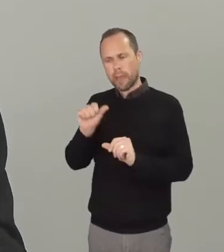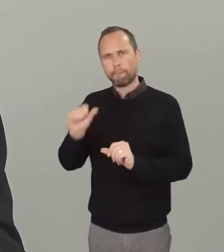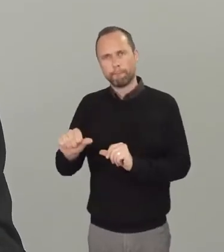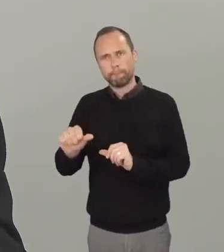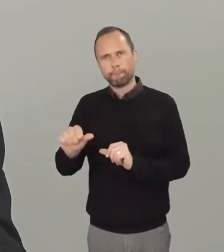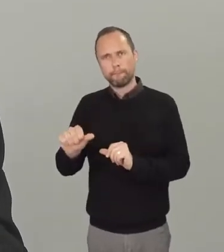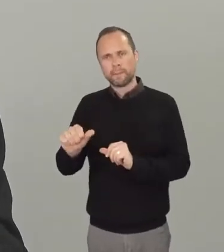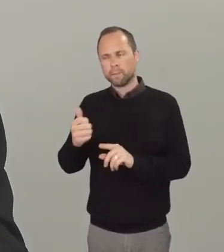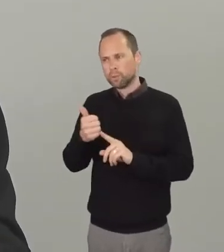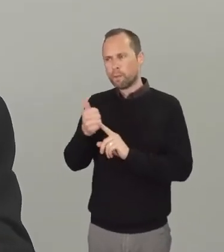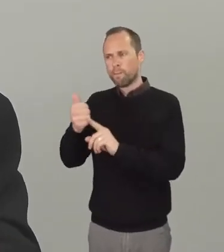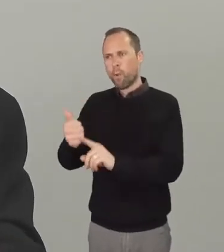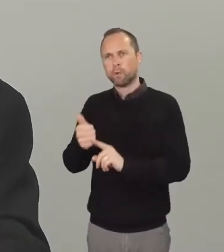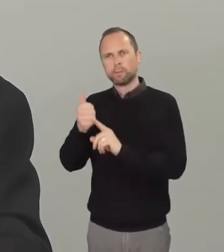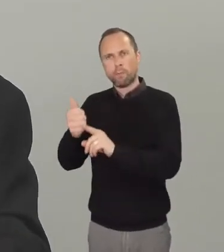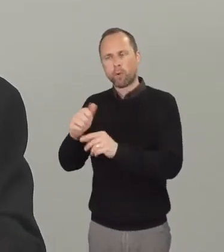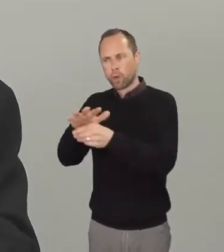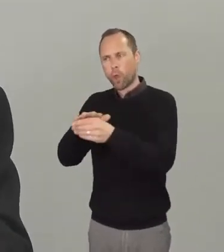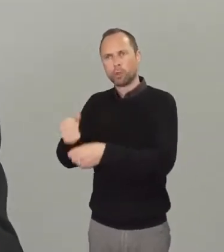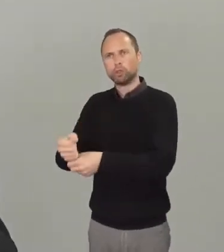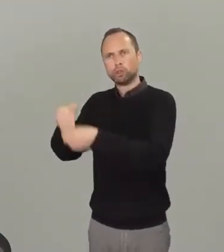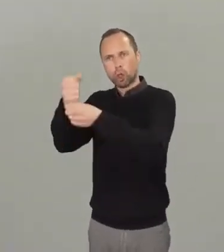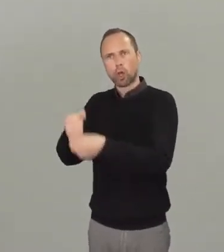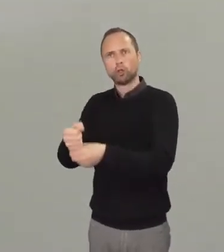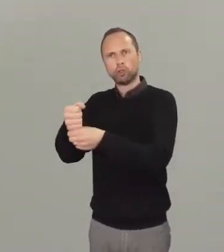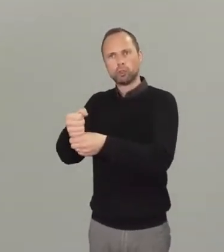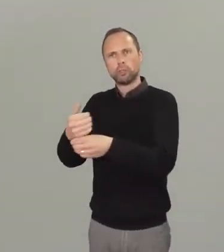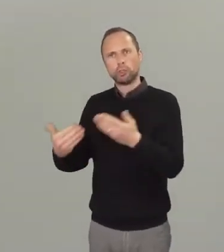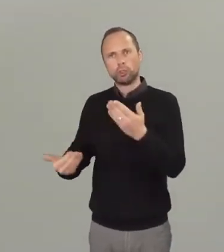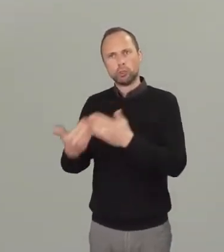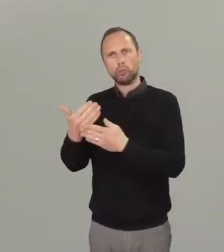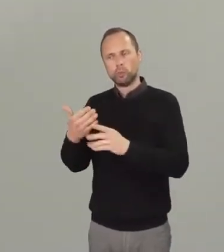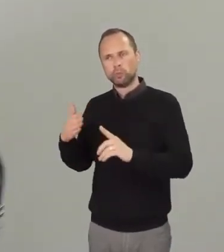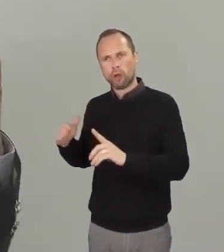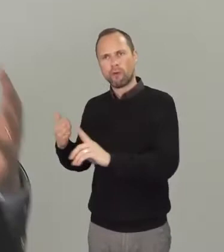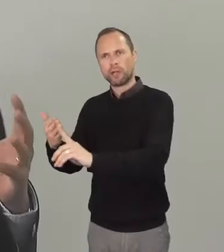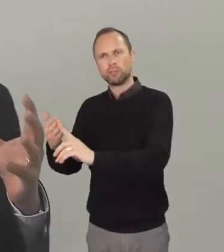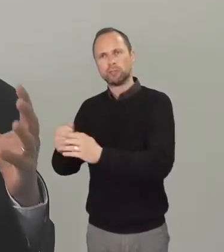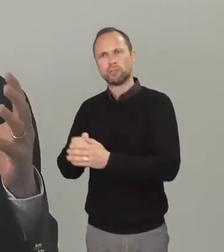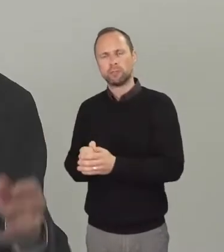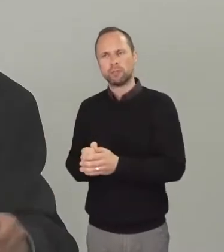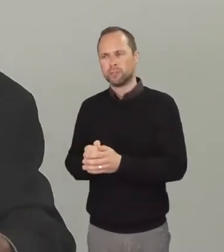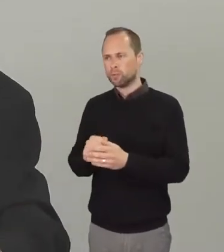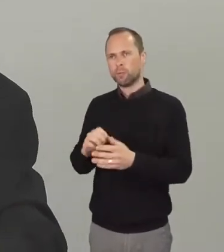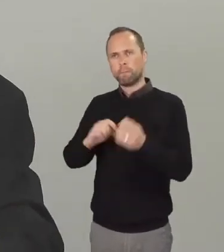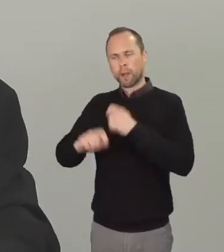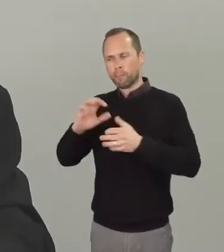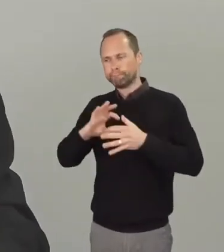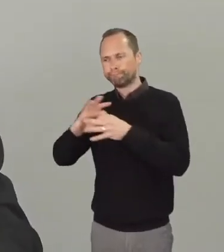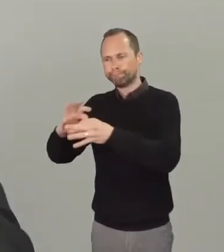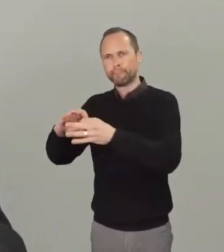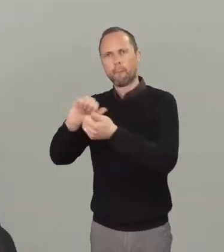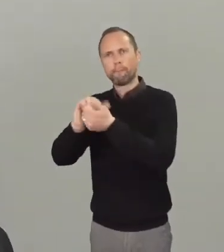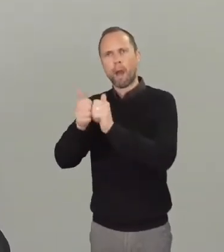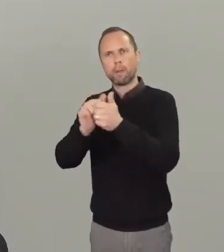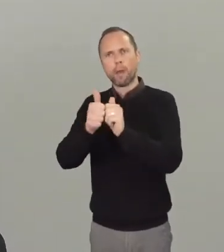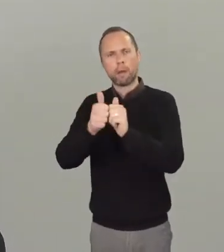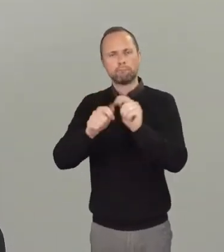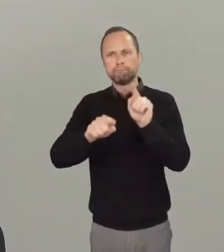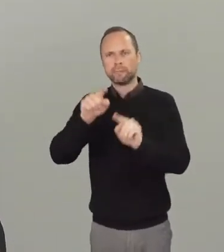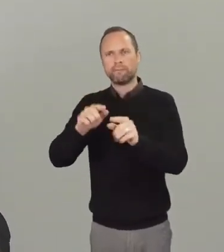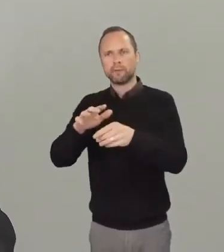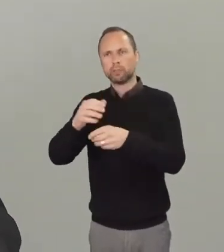forward in this new direction, specifically about partnering with churches and